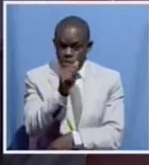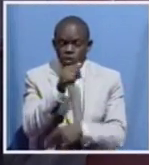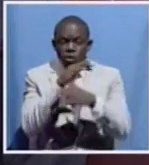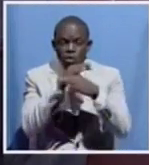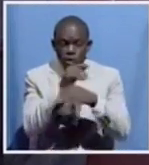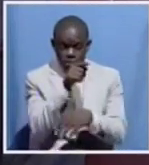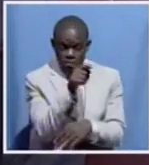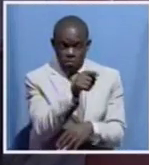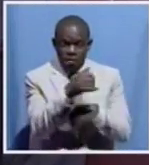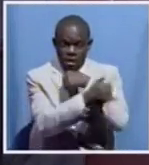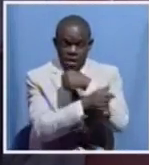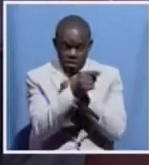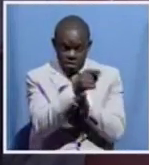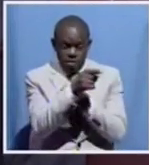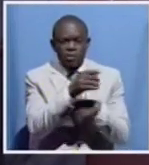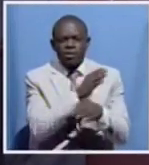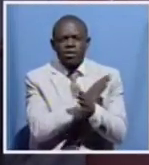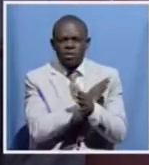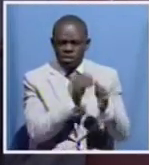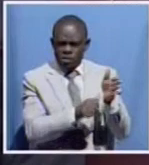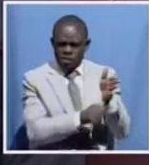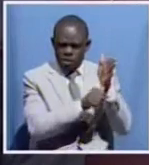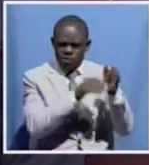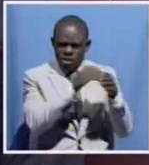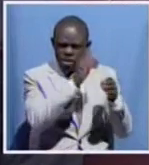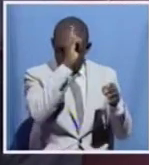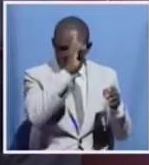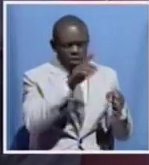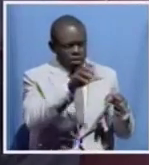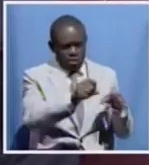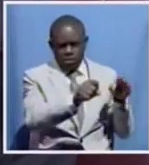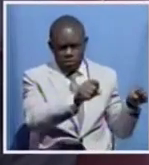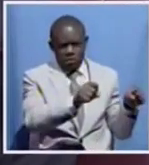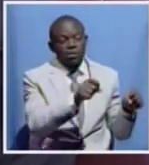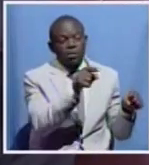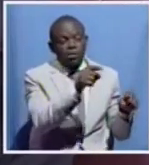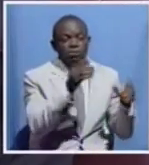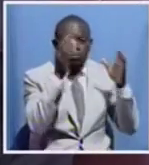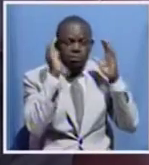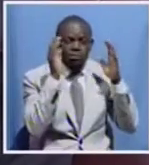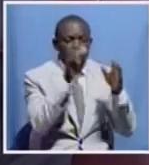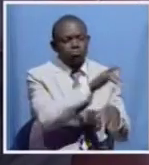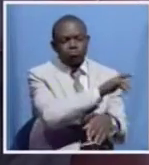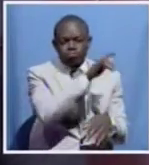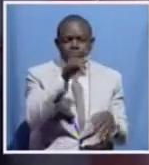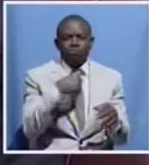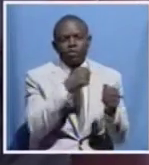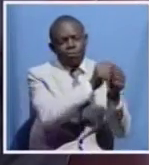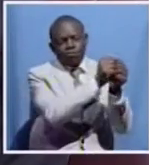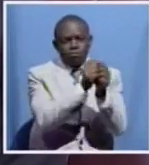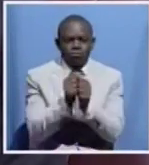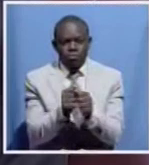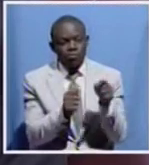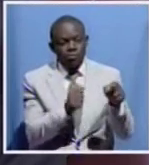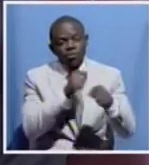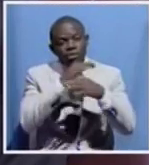in Berlin, Germany oversees. Austria is one of the AAA rated countries with a population of 8 million